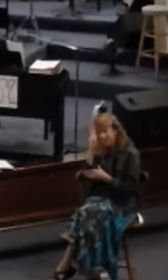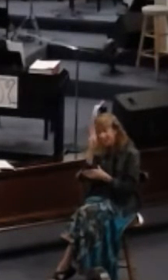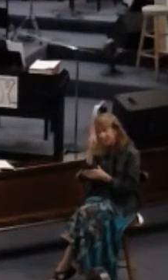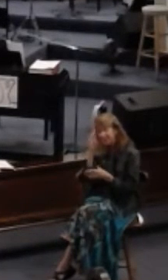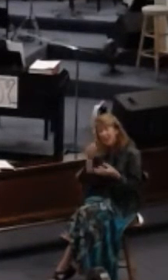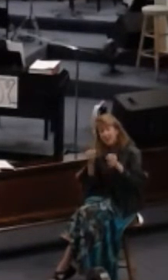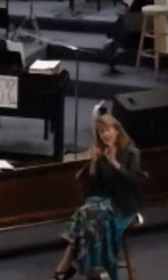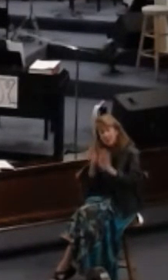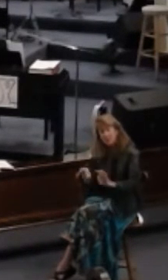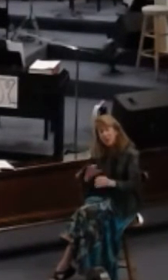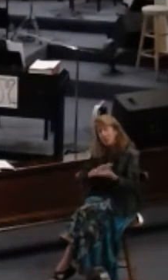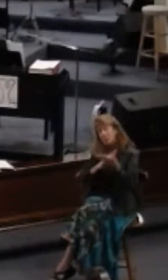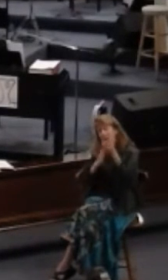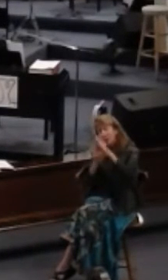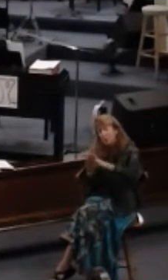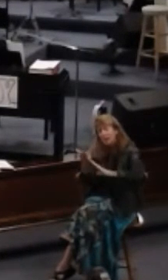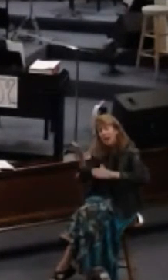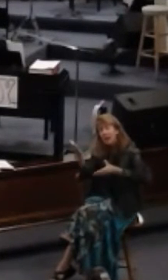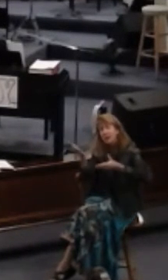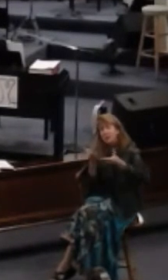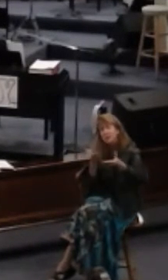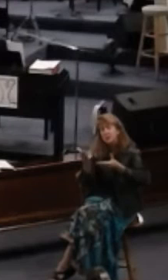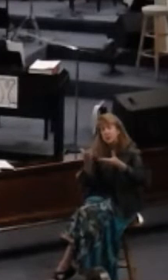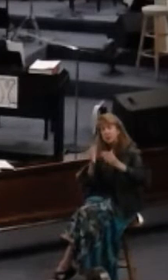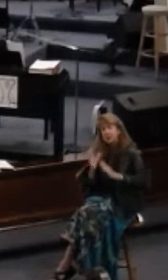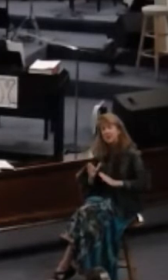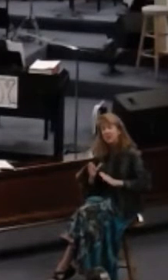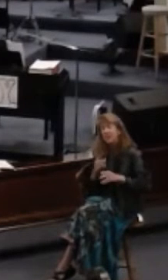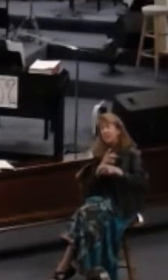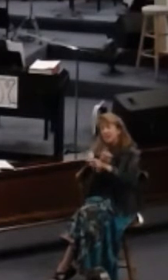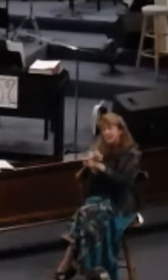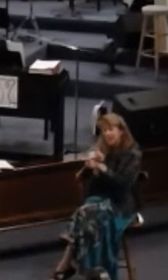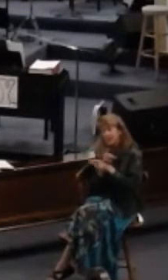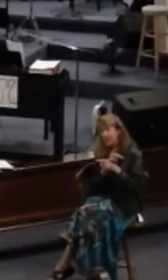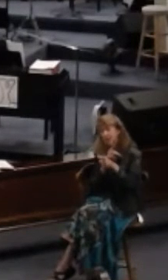Simply being servants, taking care of those in need.